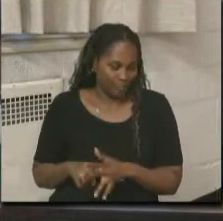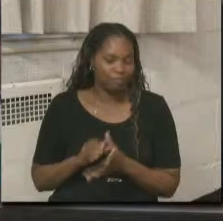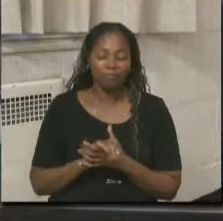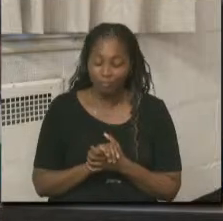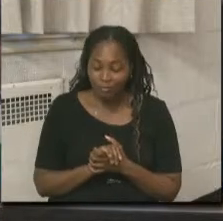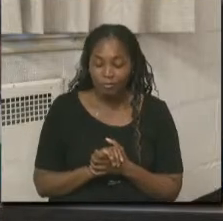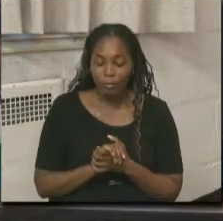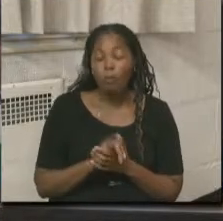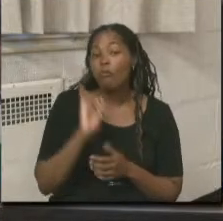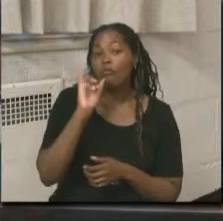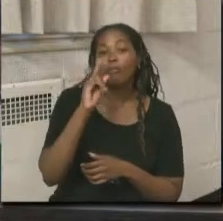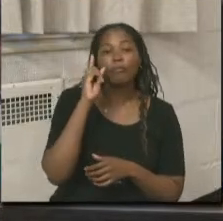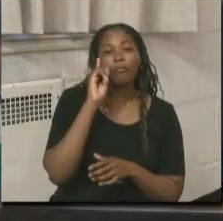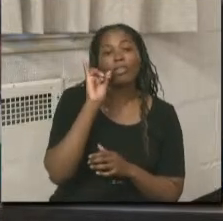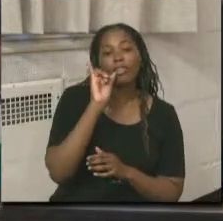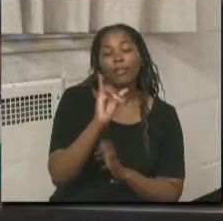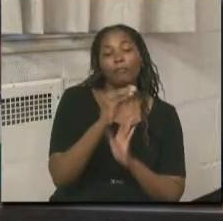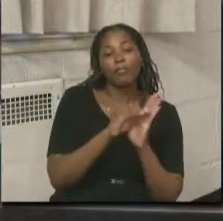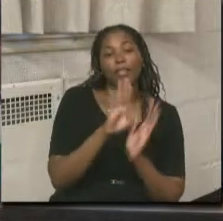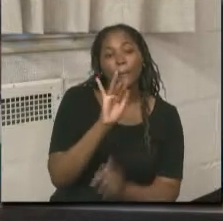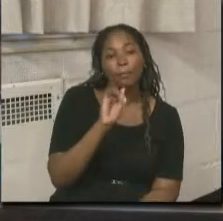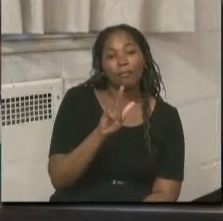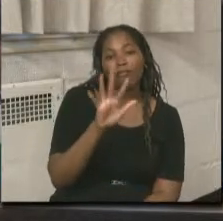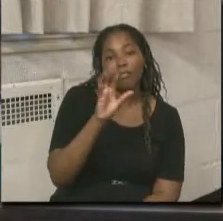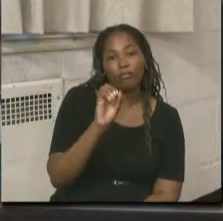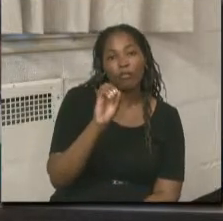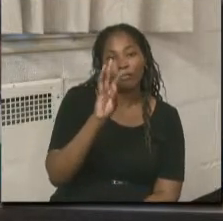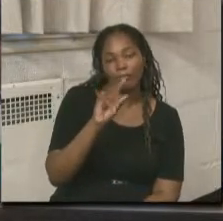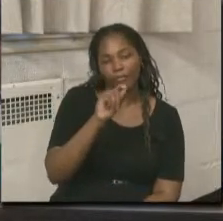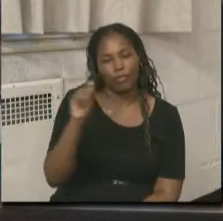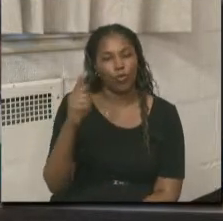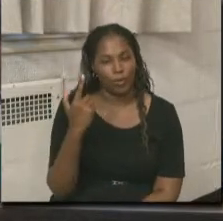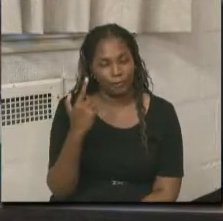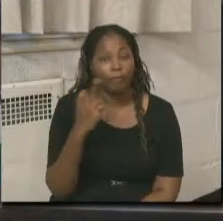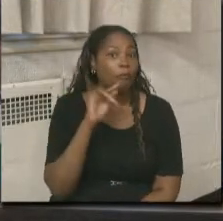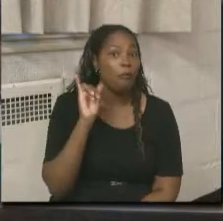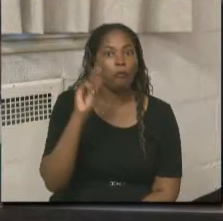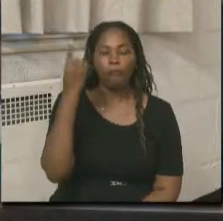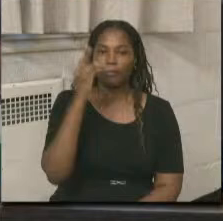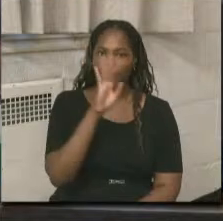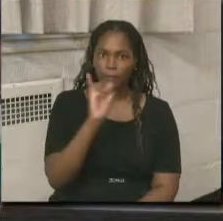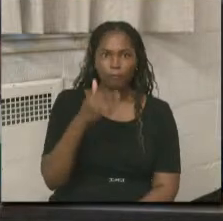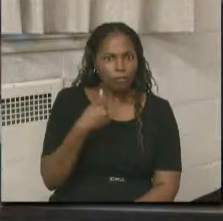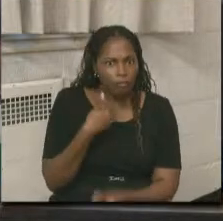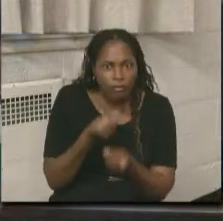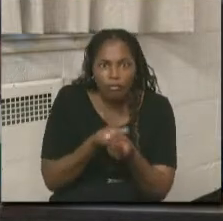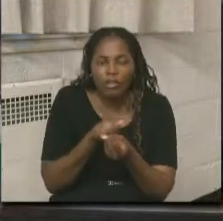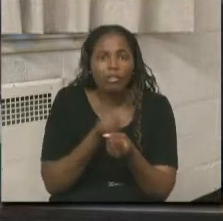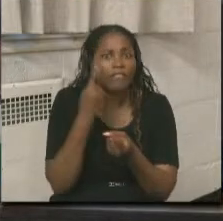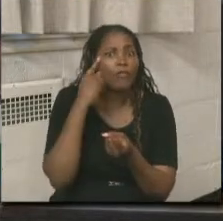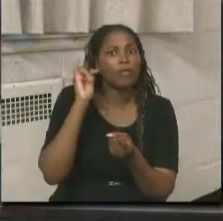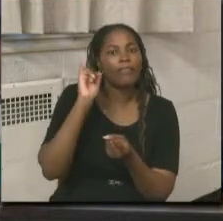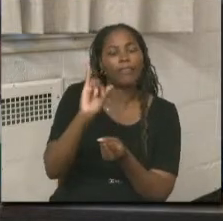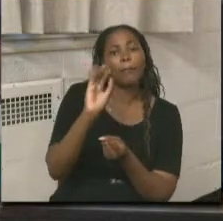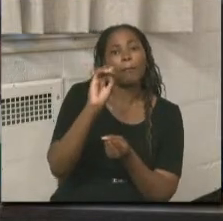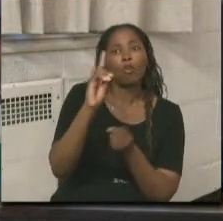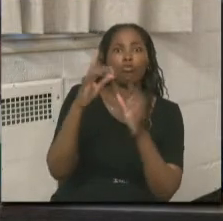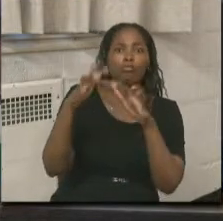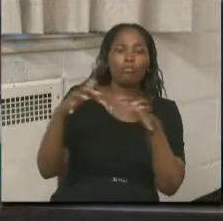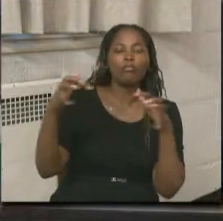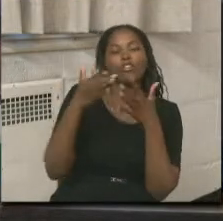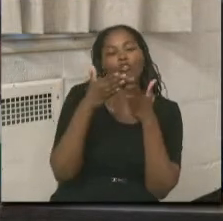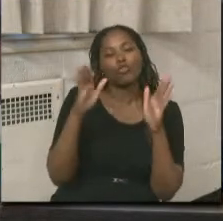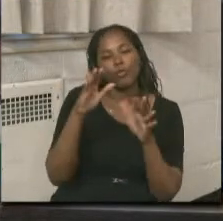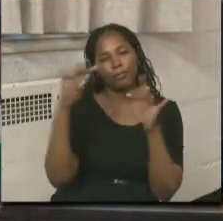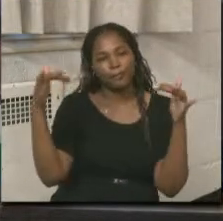And that was for Bill 506-21. And that was the first bill I ever advocated for to the Maryland General Assembly.